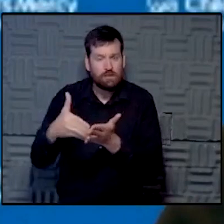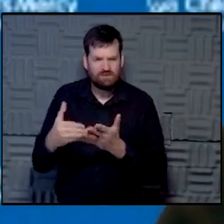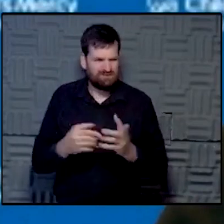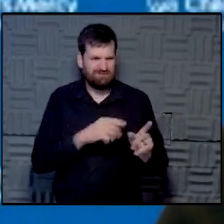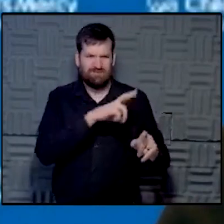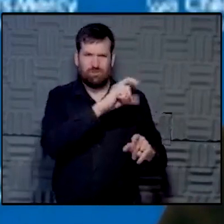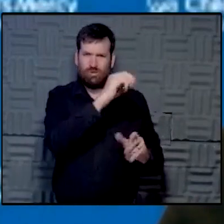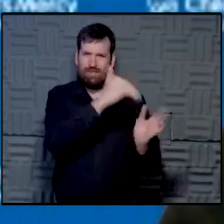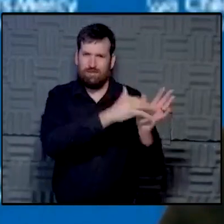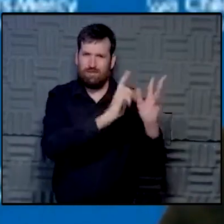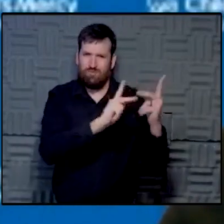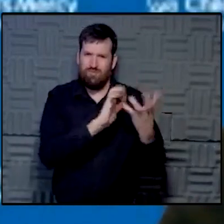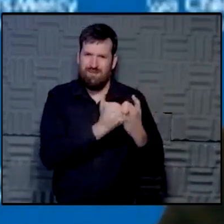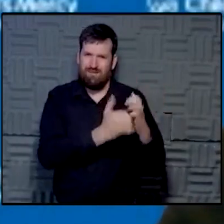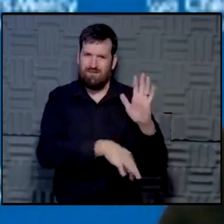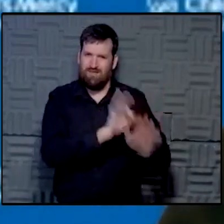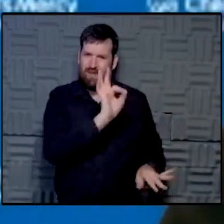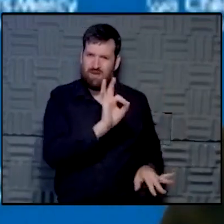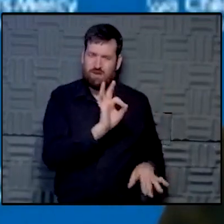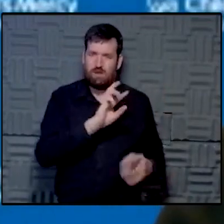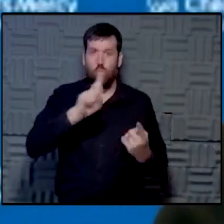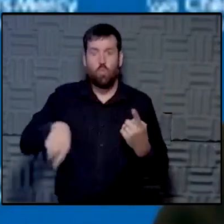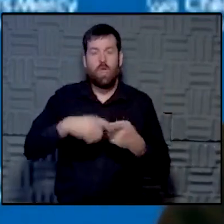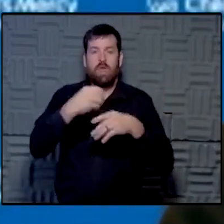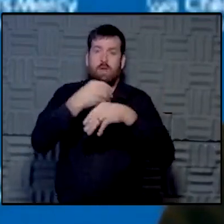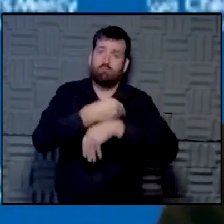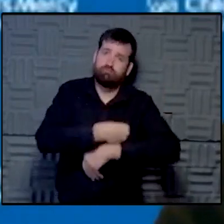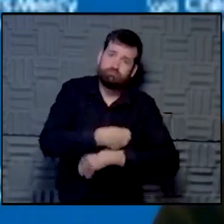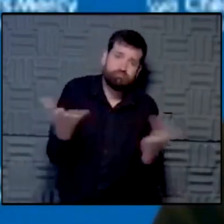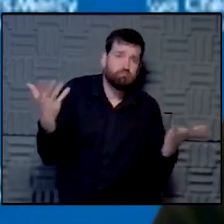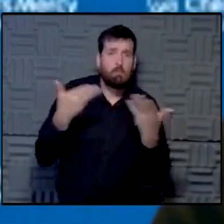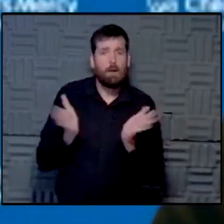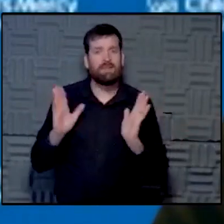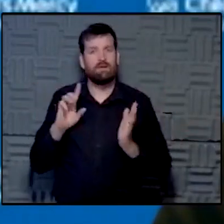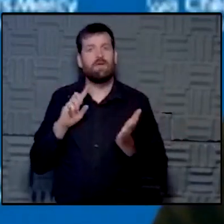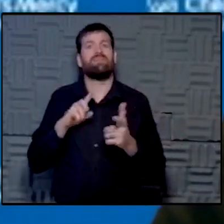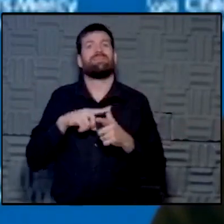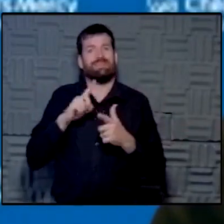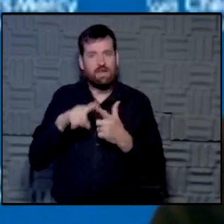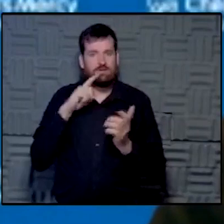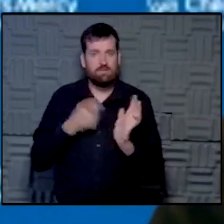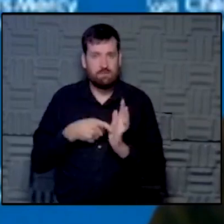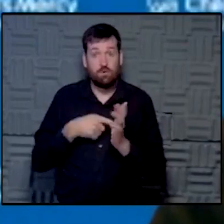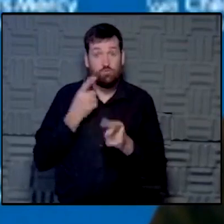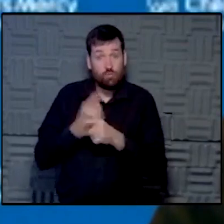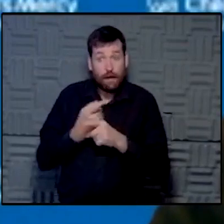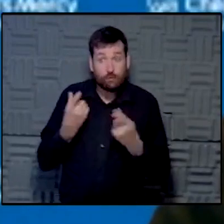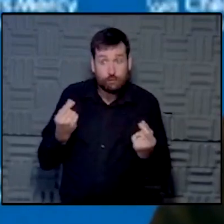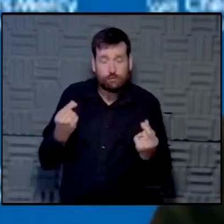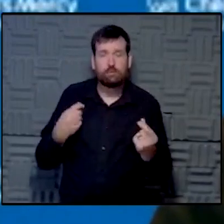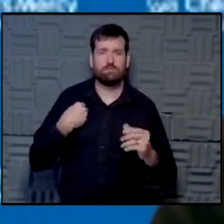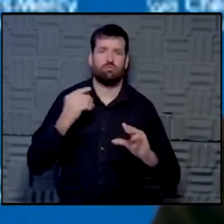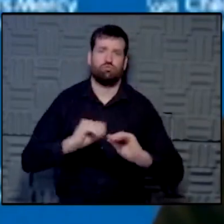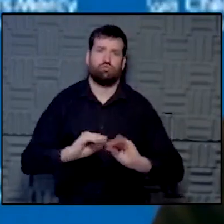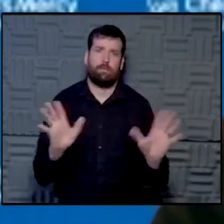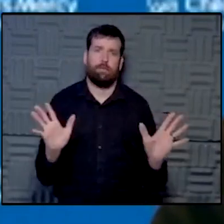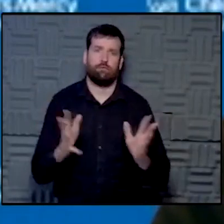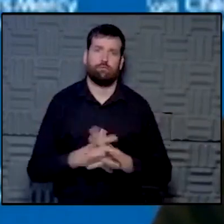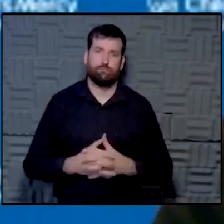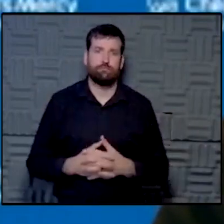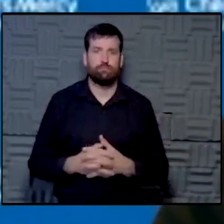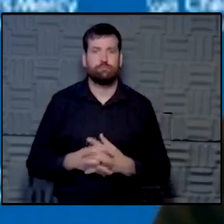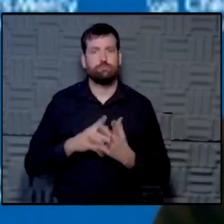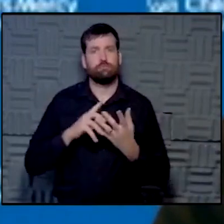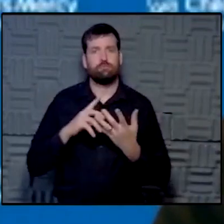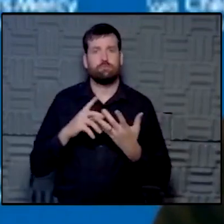of 30,000? You can only find it when it becomes available for the public. And the right thing to do is to be transparent about these side